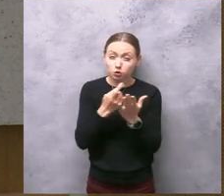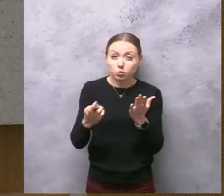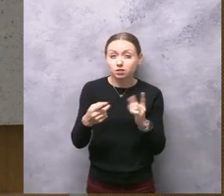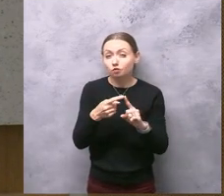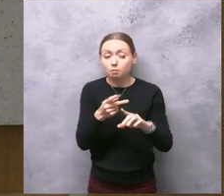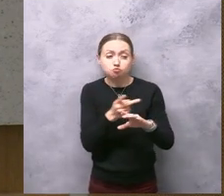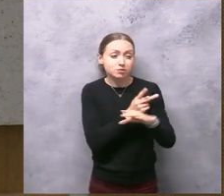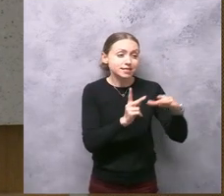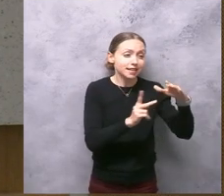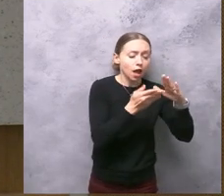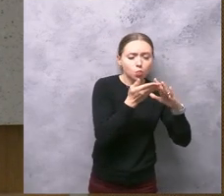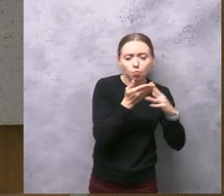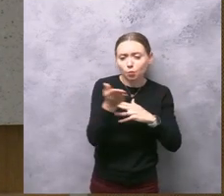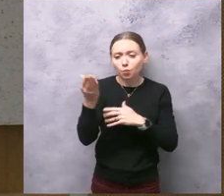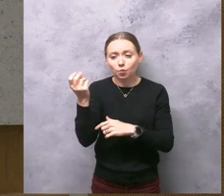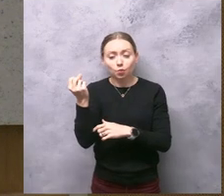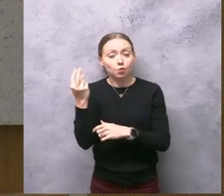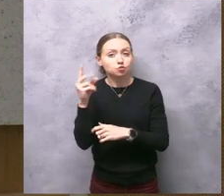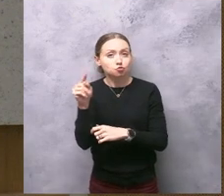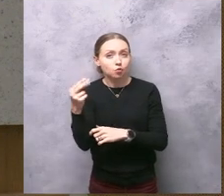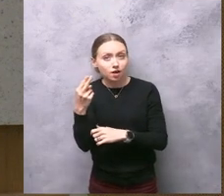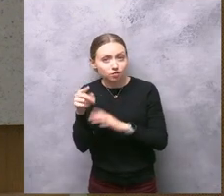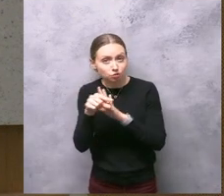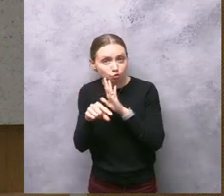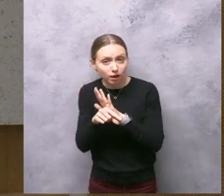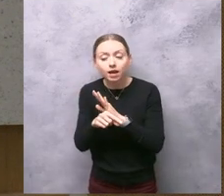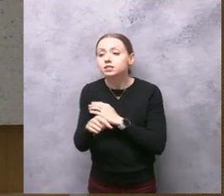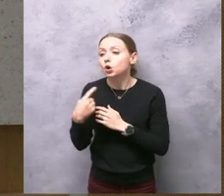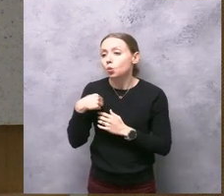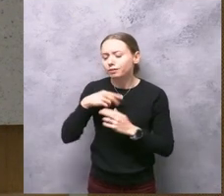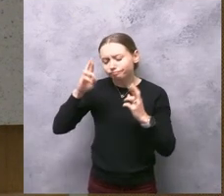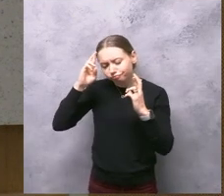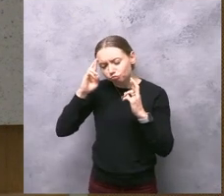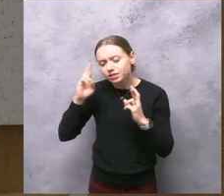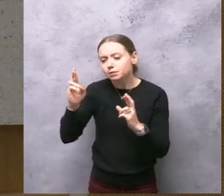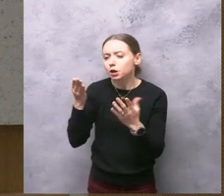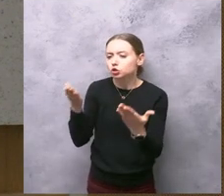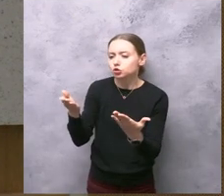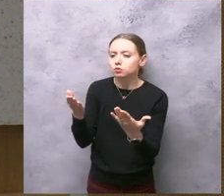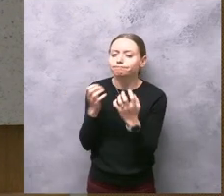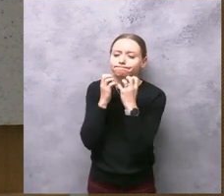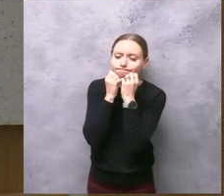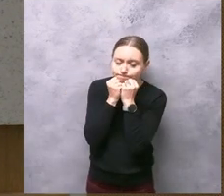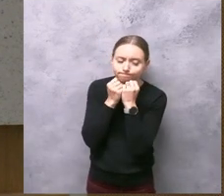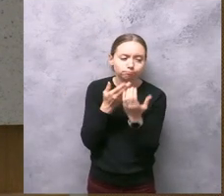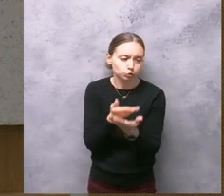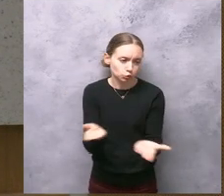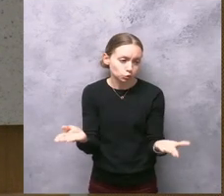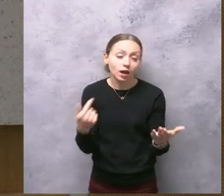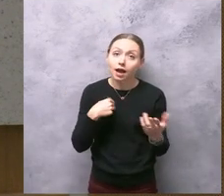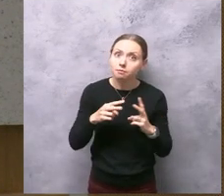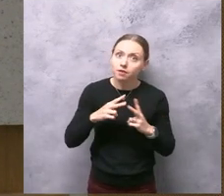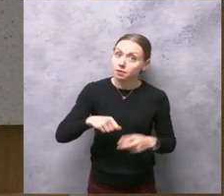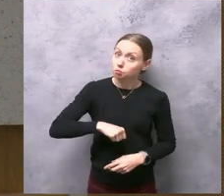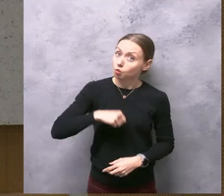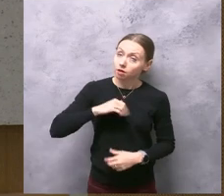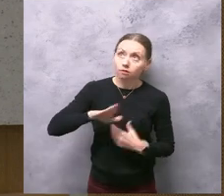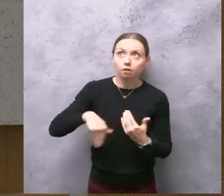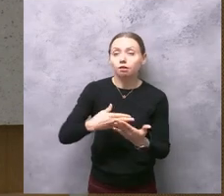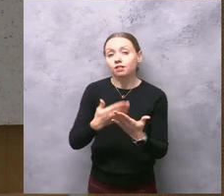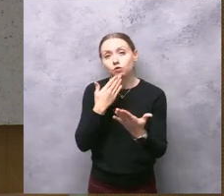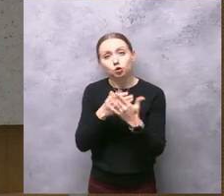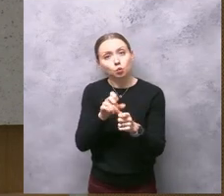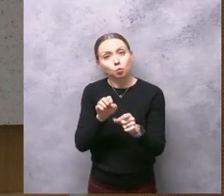12th grade. So know that you are respected and you are loved. I'm very proud of all the good work happening across our district.